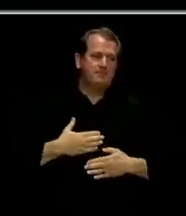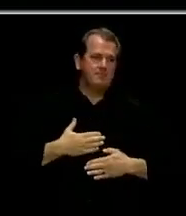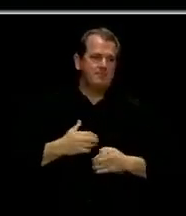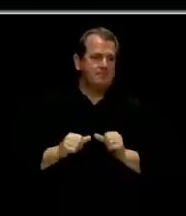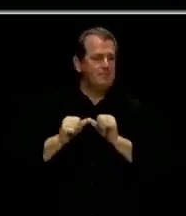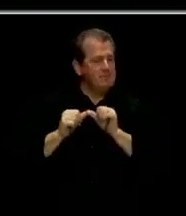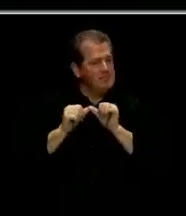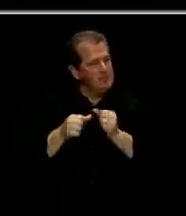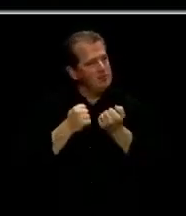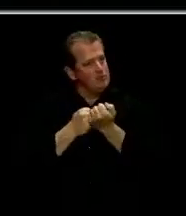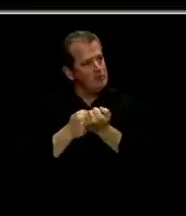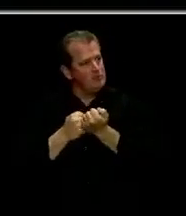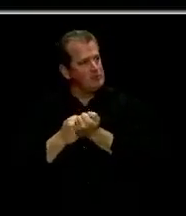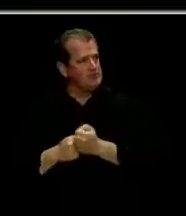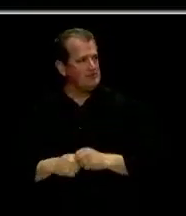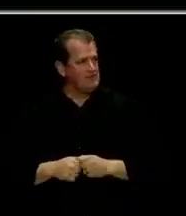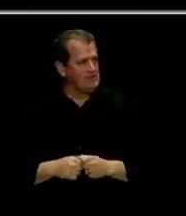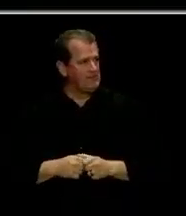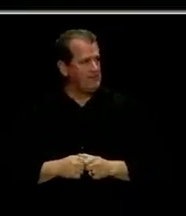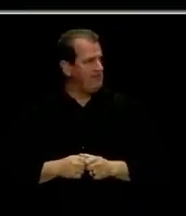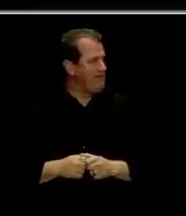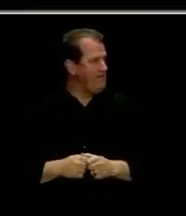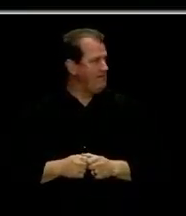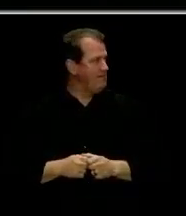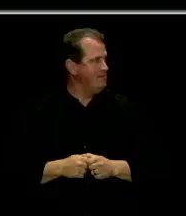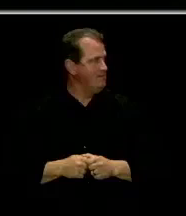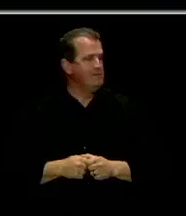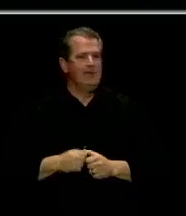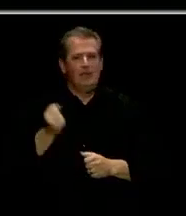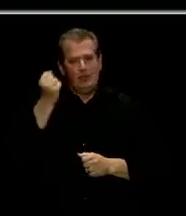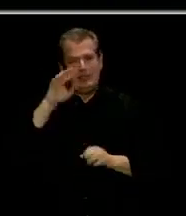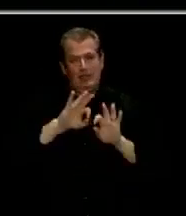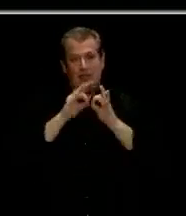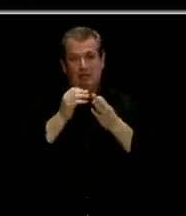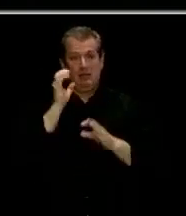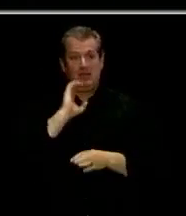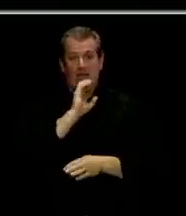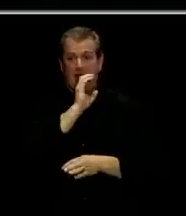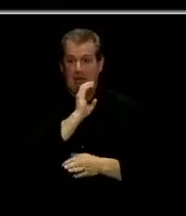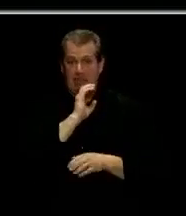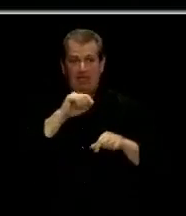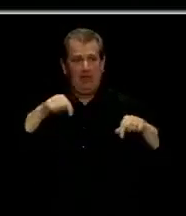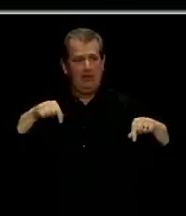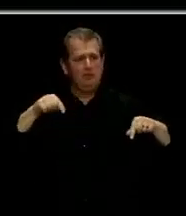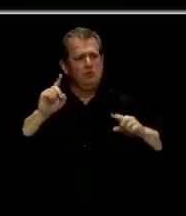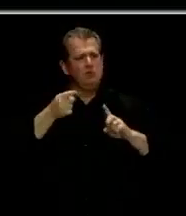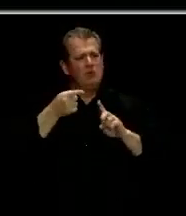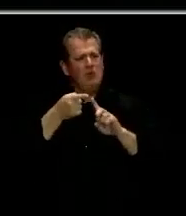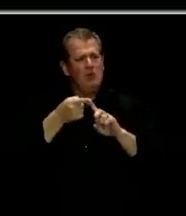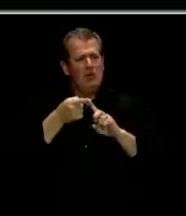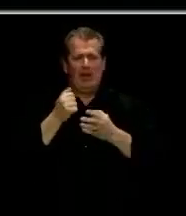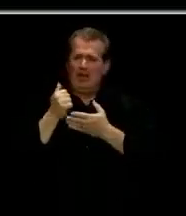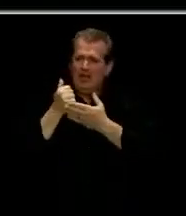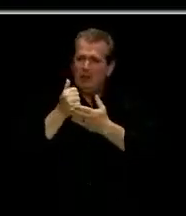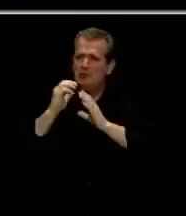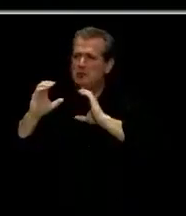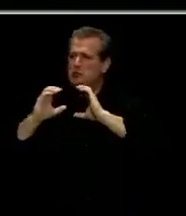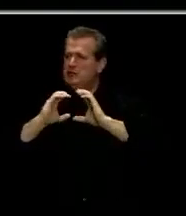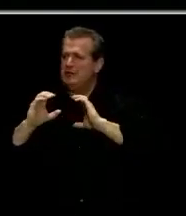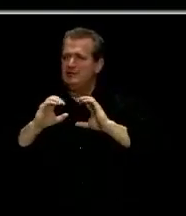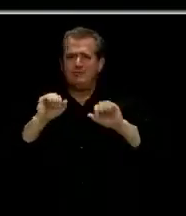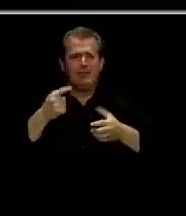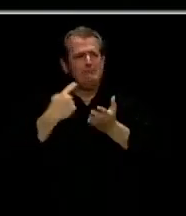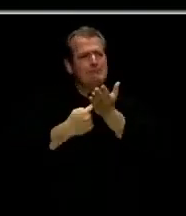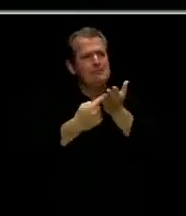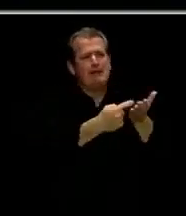legacy. And the Family Cafe serves as a facilitator of communication, a space for dialogue,